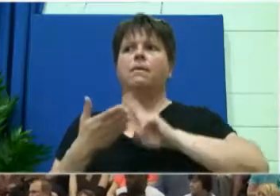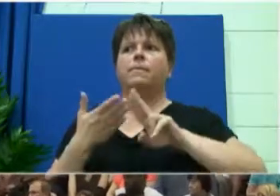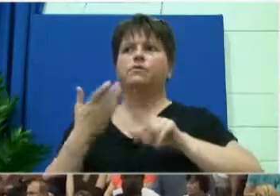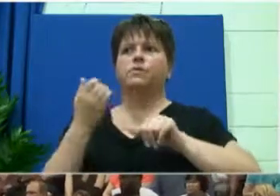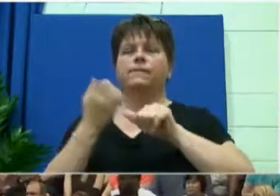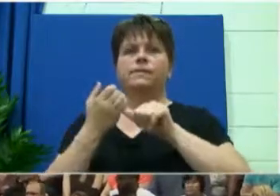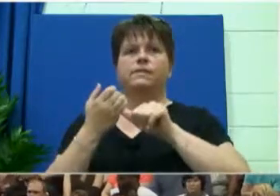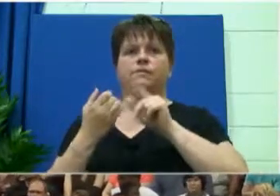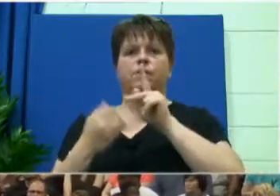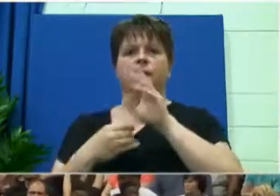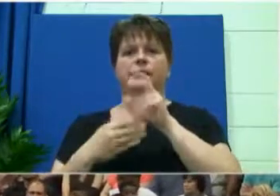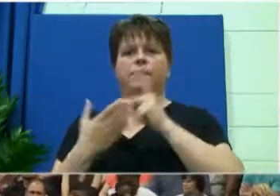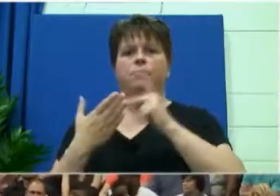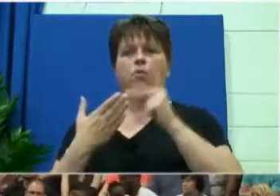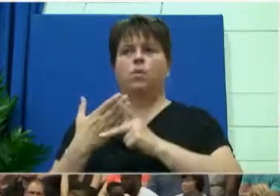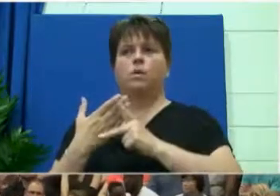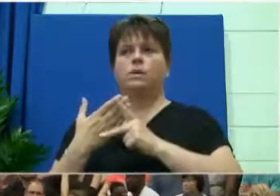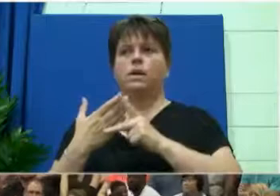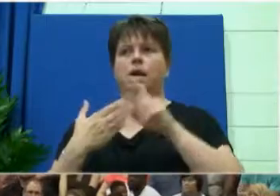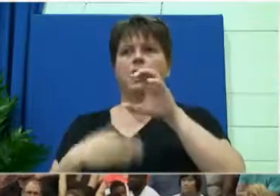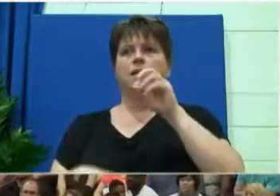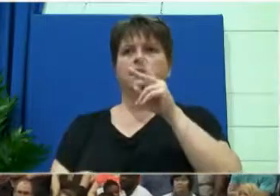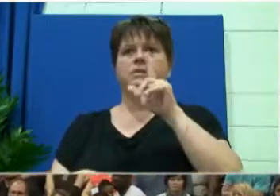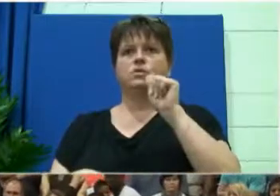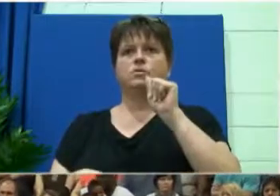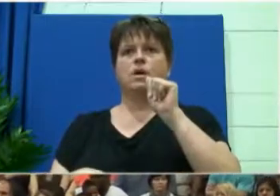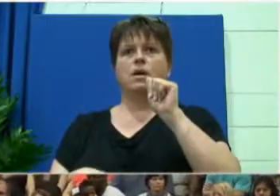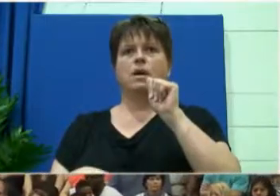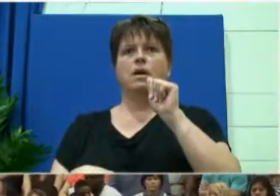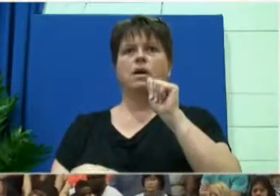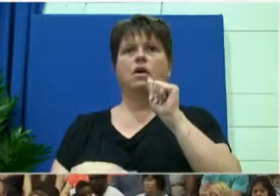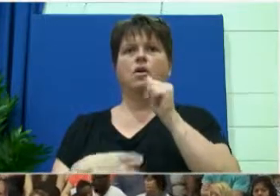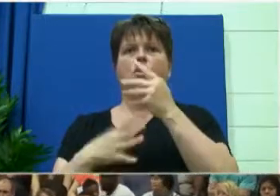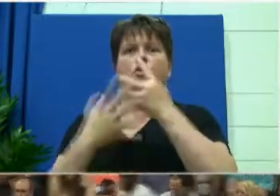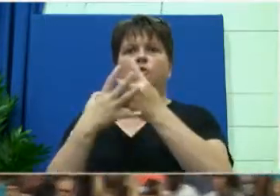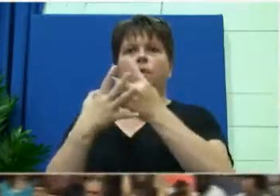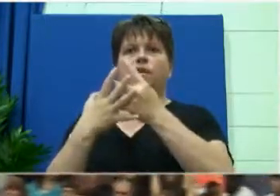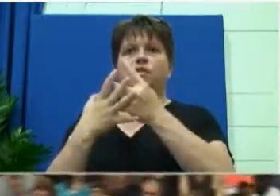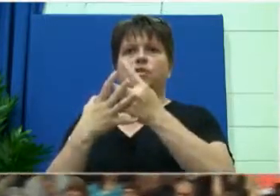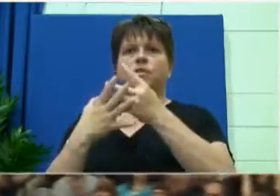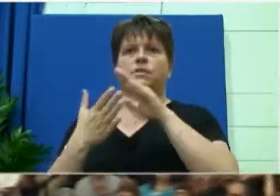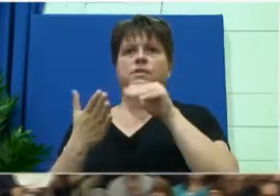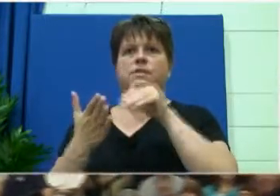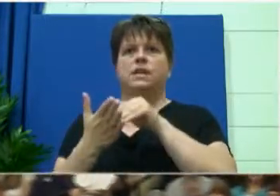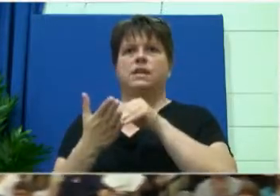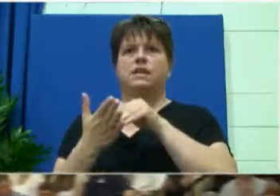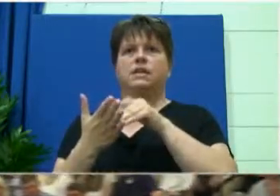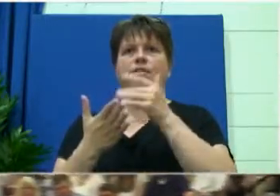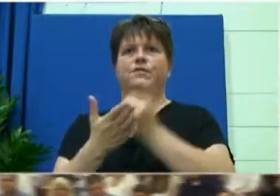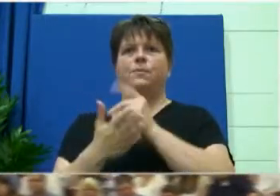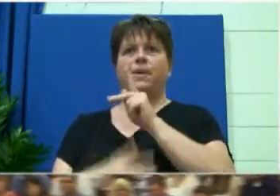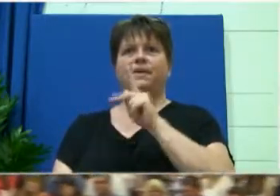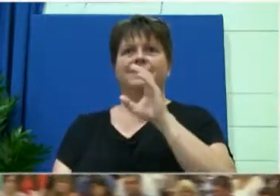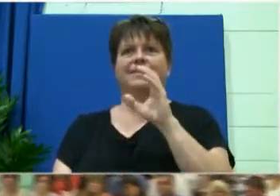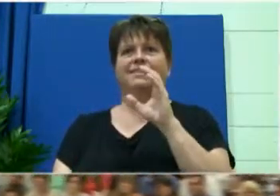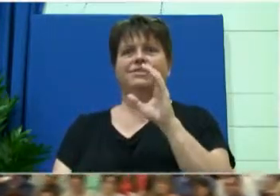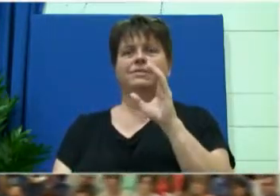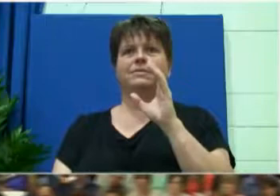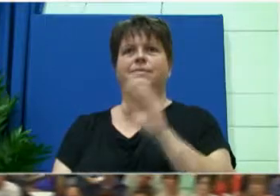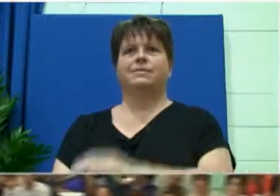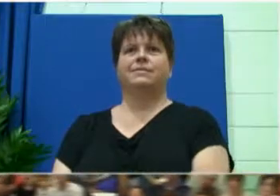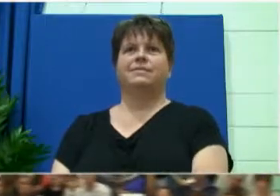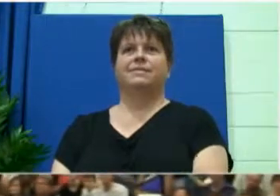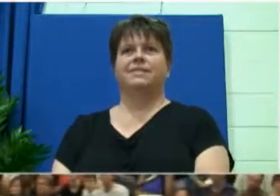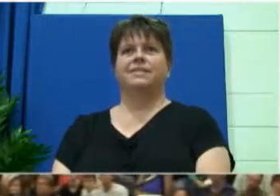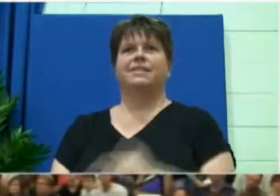KC's programs at the Centralia Correctional Center, is receiving her degree today from Kaskaskia College.